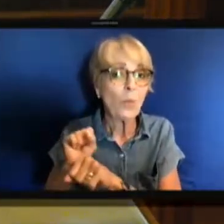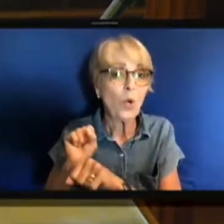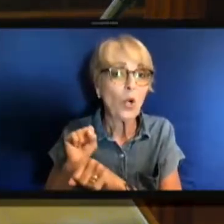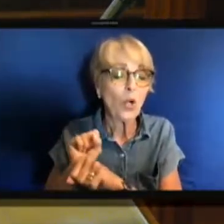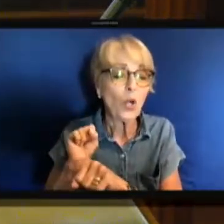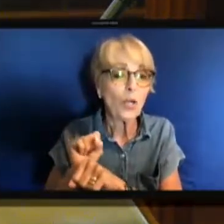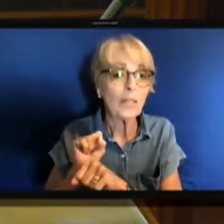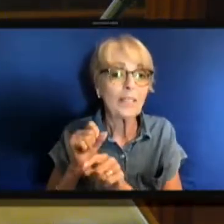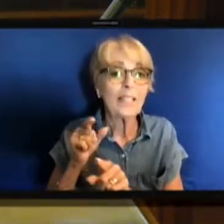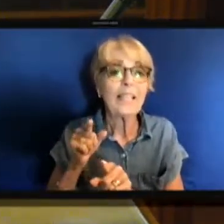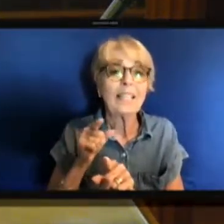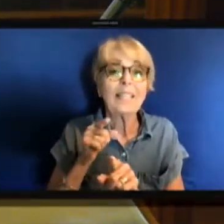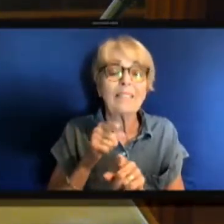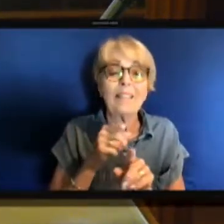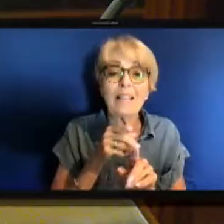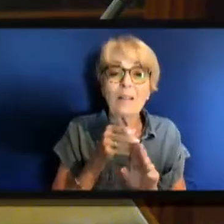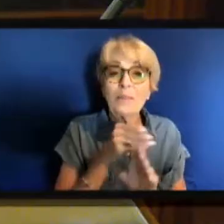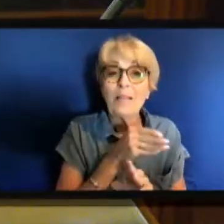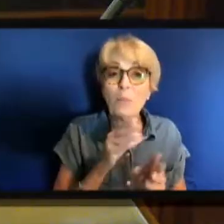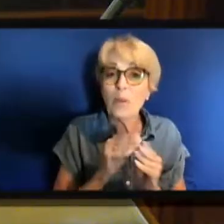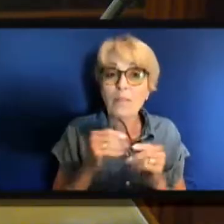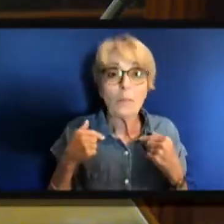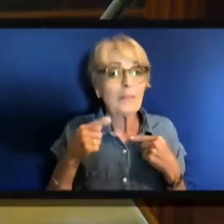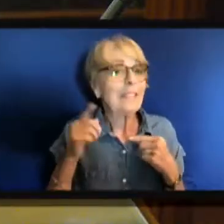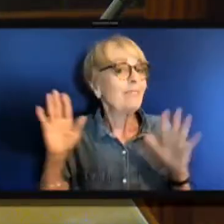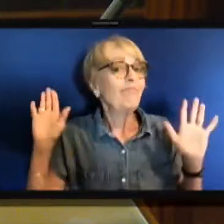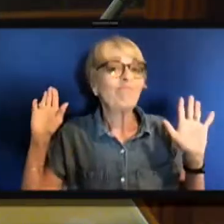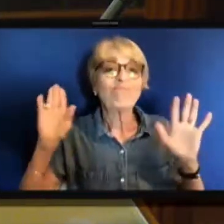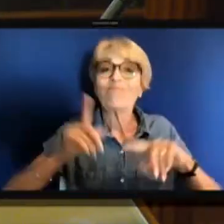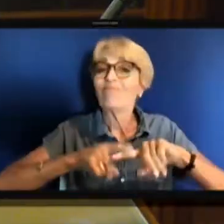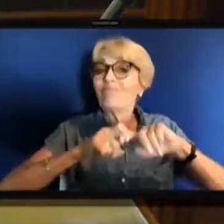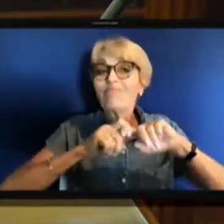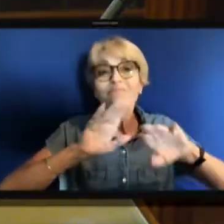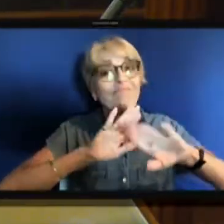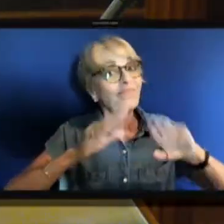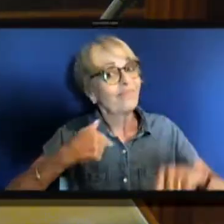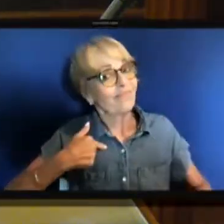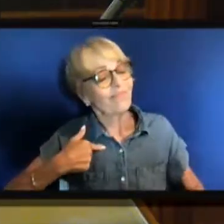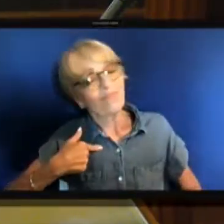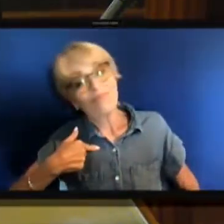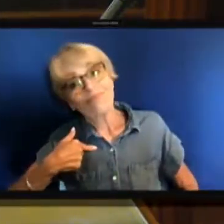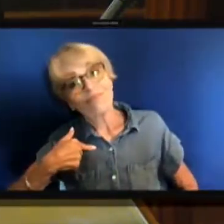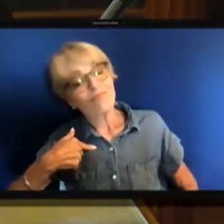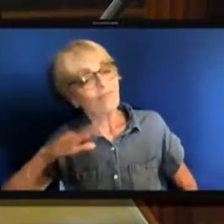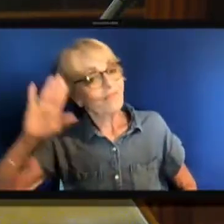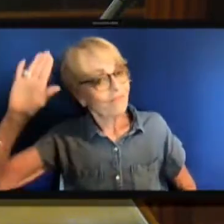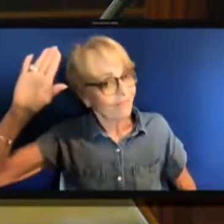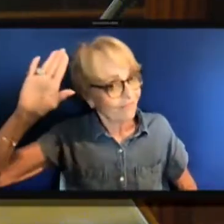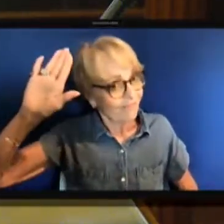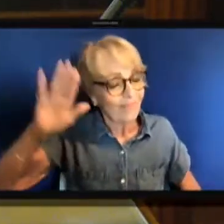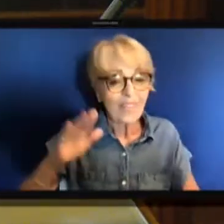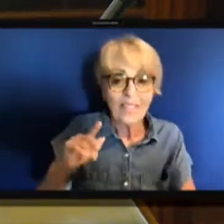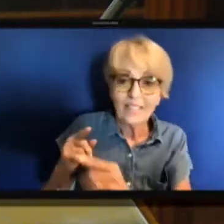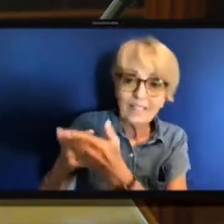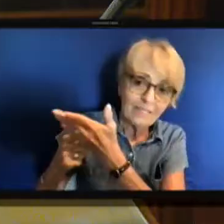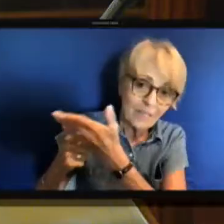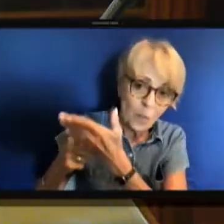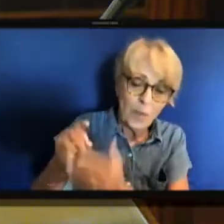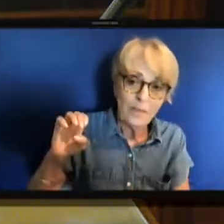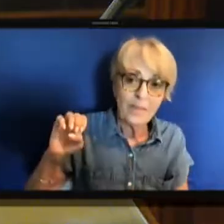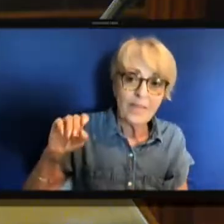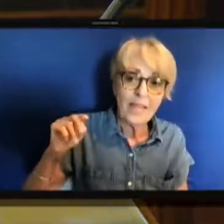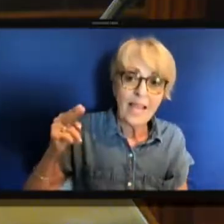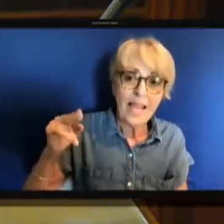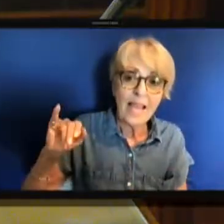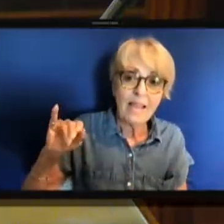at the pre-bid meeting, and we said, I don't know about that. Let's talk to ethics, you know, and that was